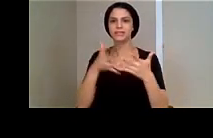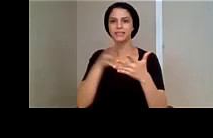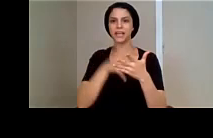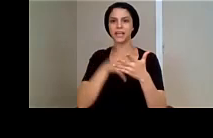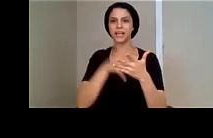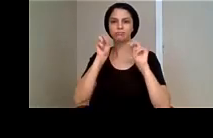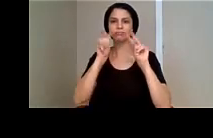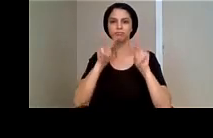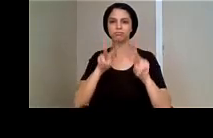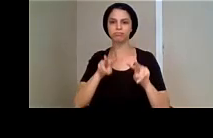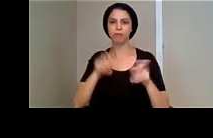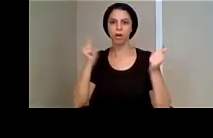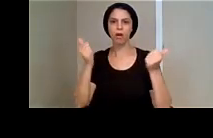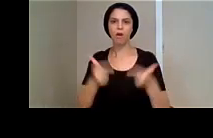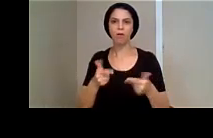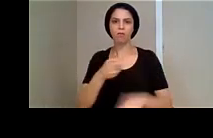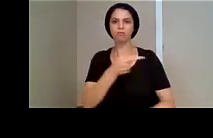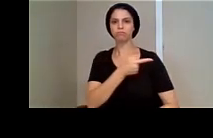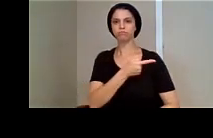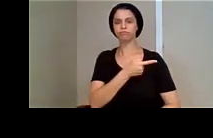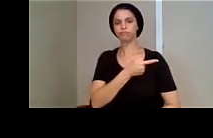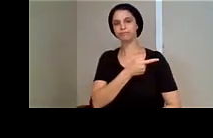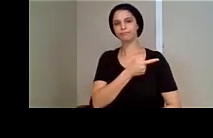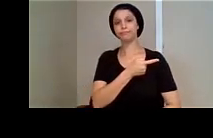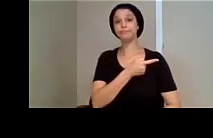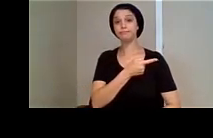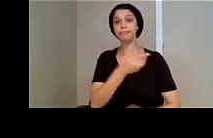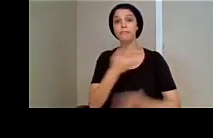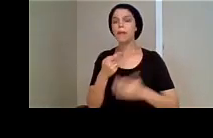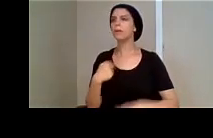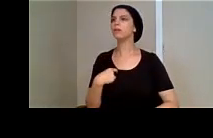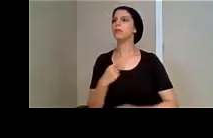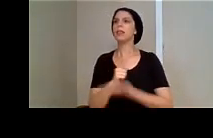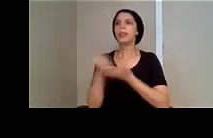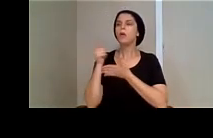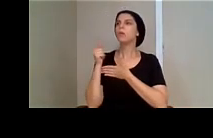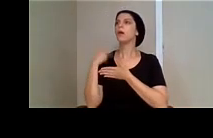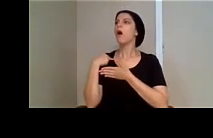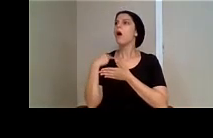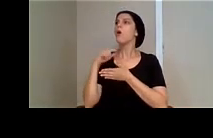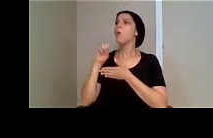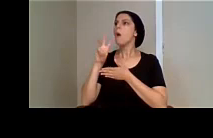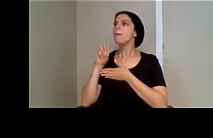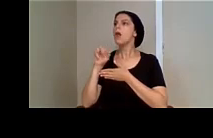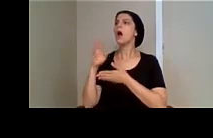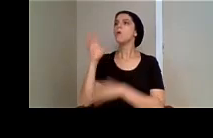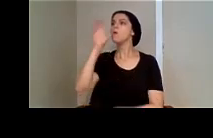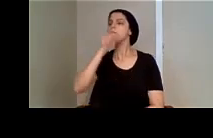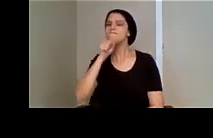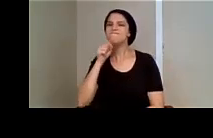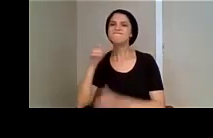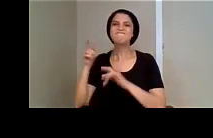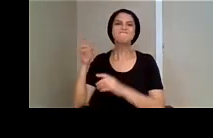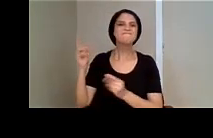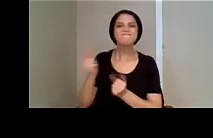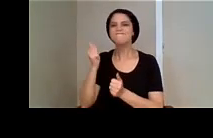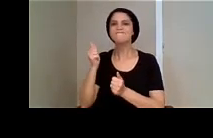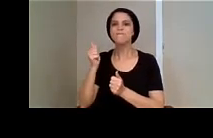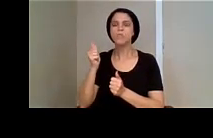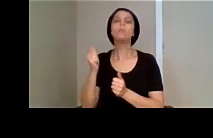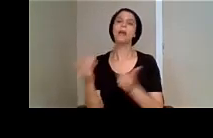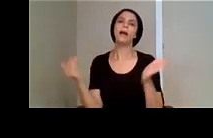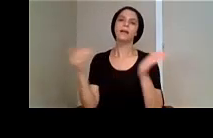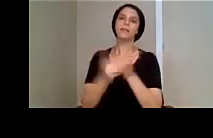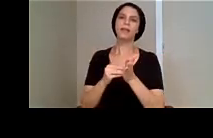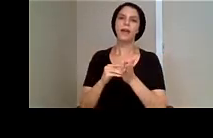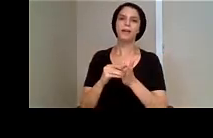the parent webinar sessions. So maybe I missed one last week and I would like to attend it and see if it's being offered again. That schedule